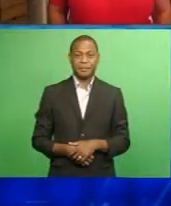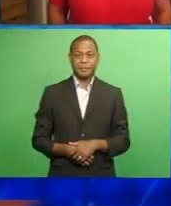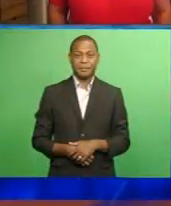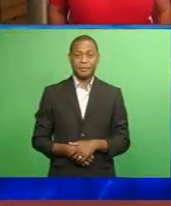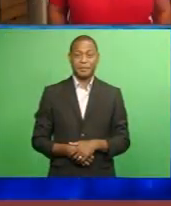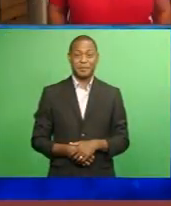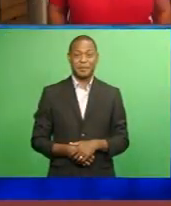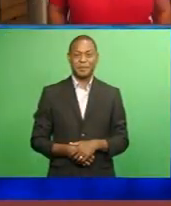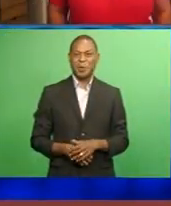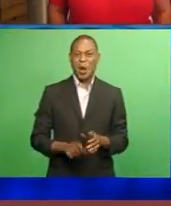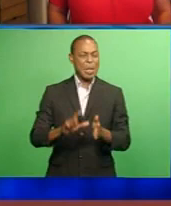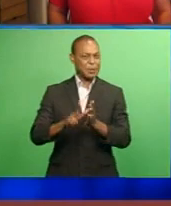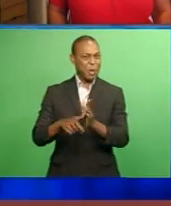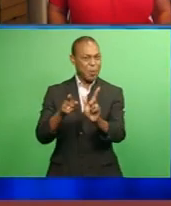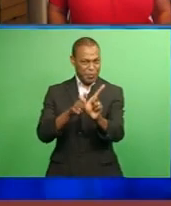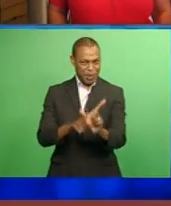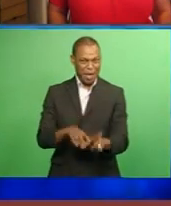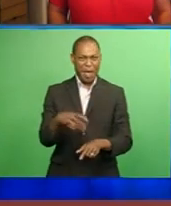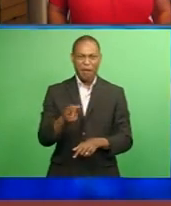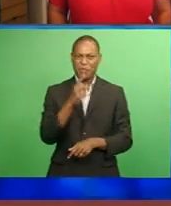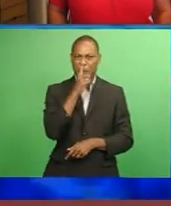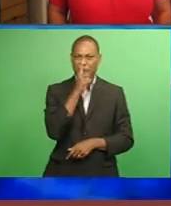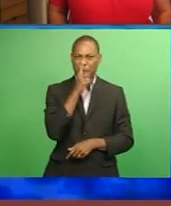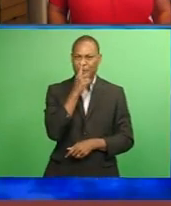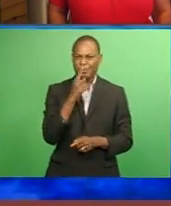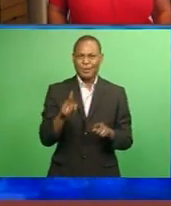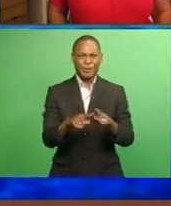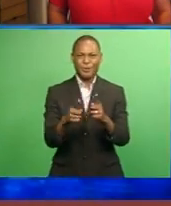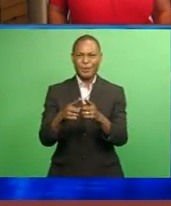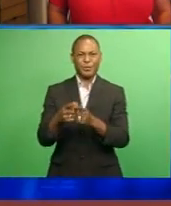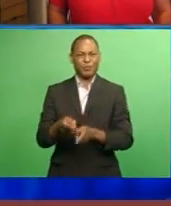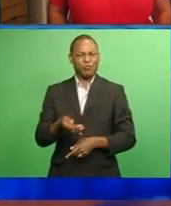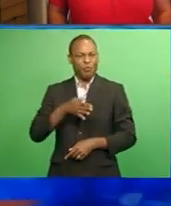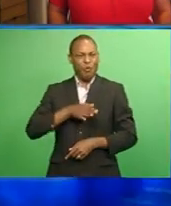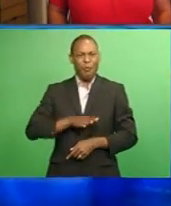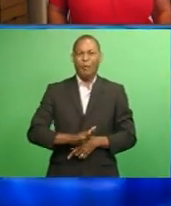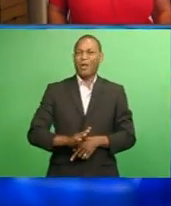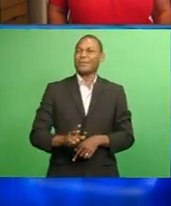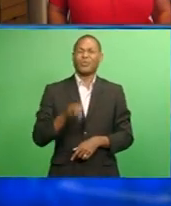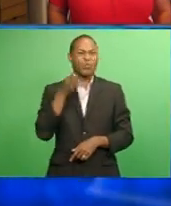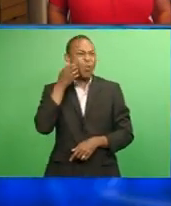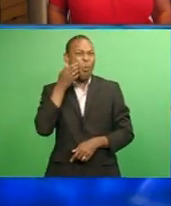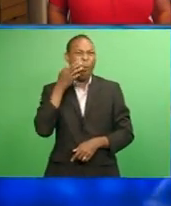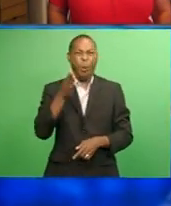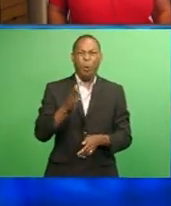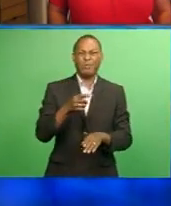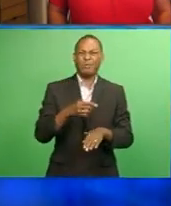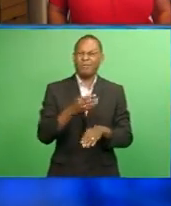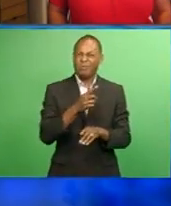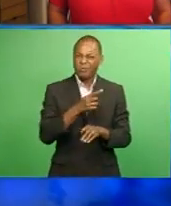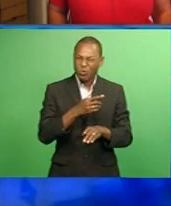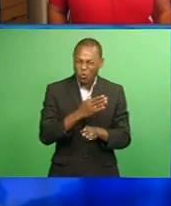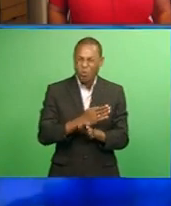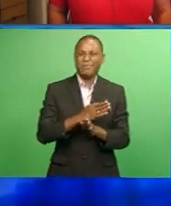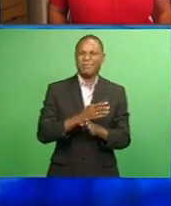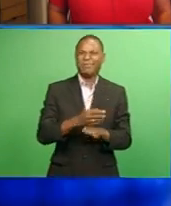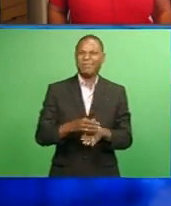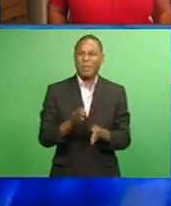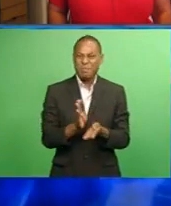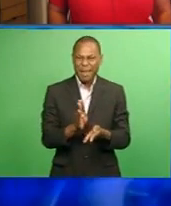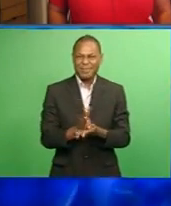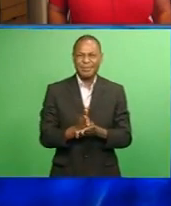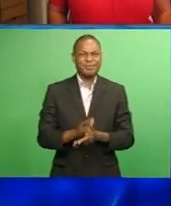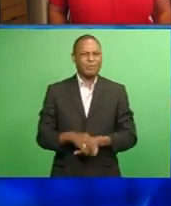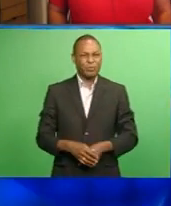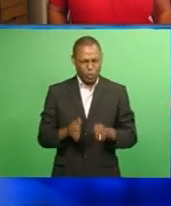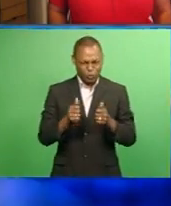It's that time of the year when people from all walks like to indulge in hot cross buns. This year is turning out to be quite fruitful for the bakers,